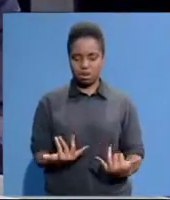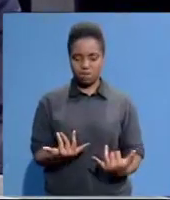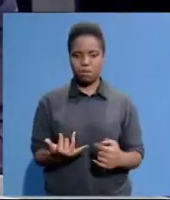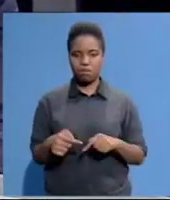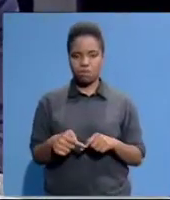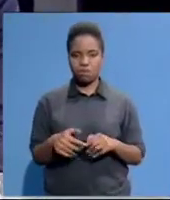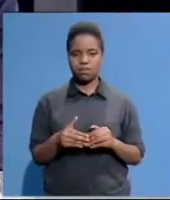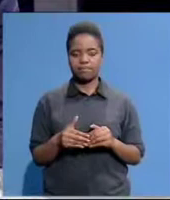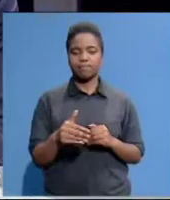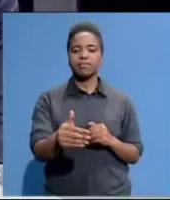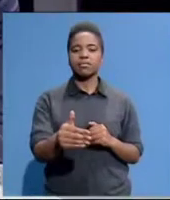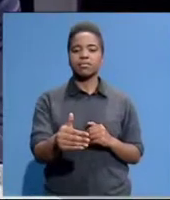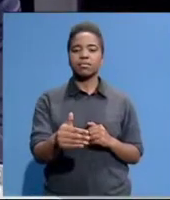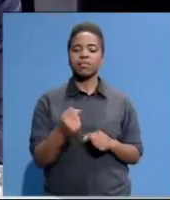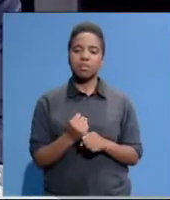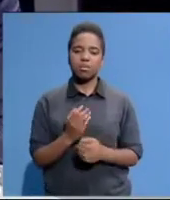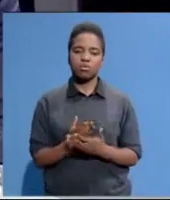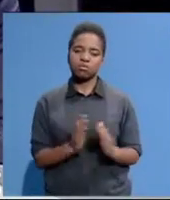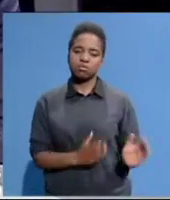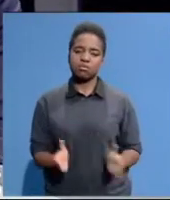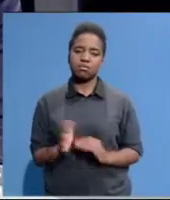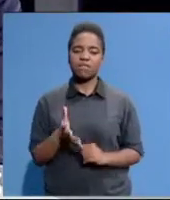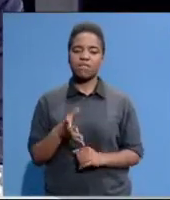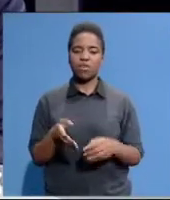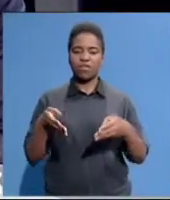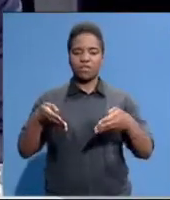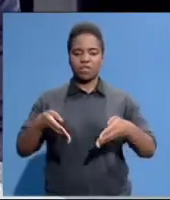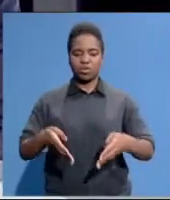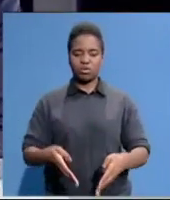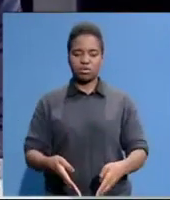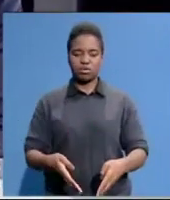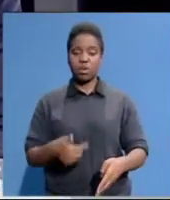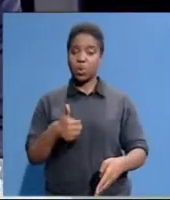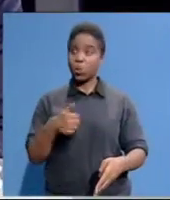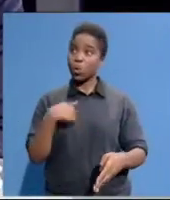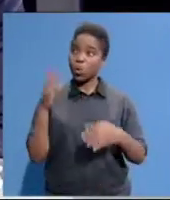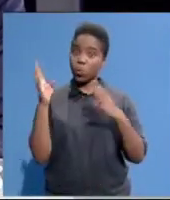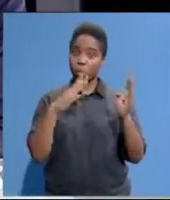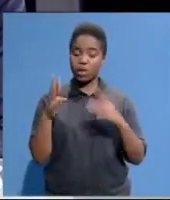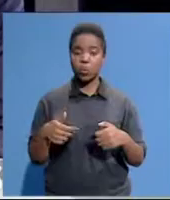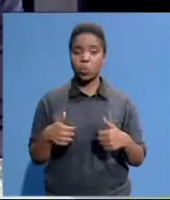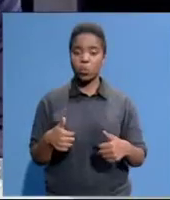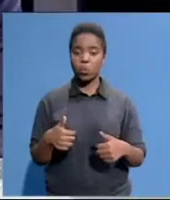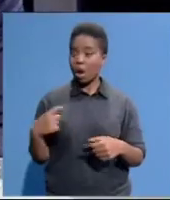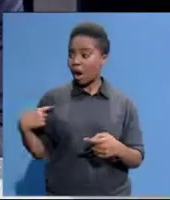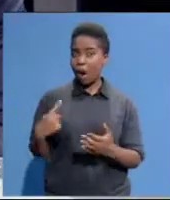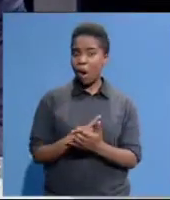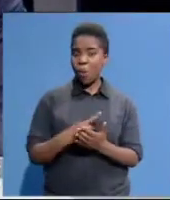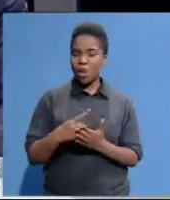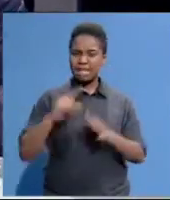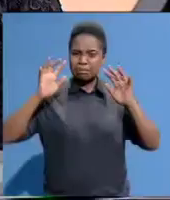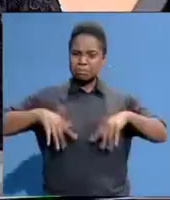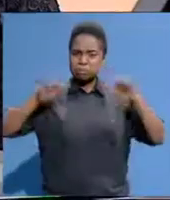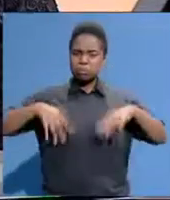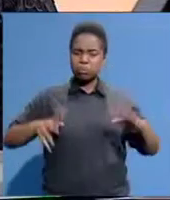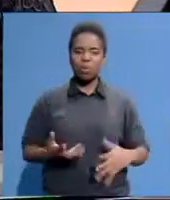forward in preparation now for the funeral. And the good thing is that the weather now has cleared up. It was difficult indeed to try